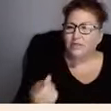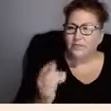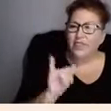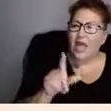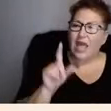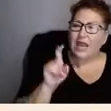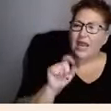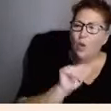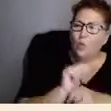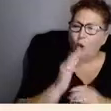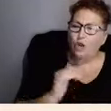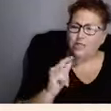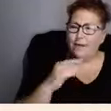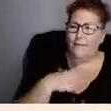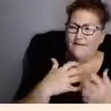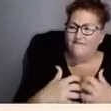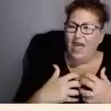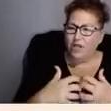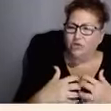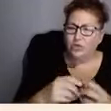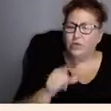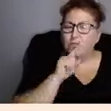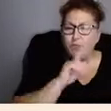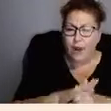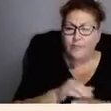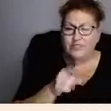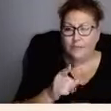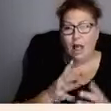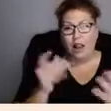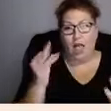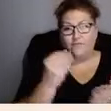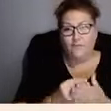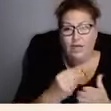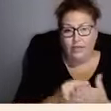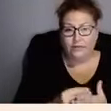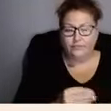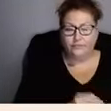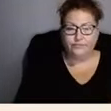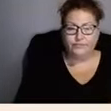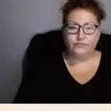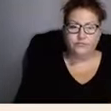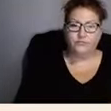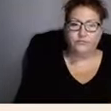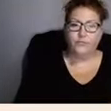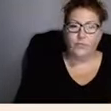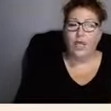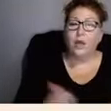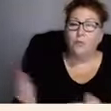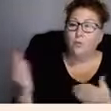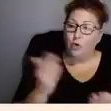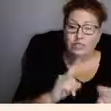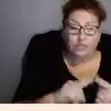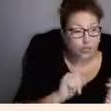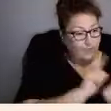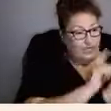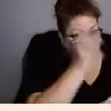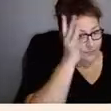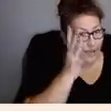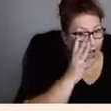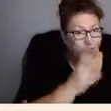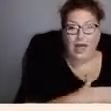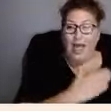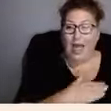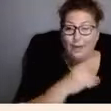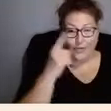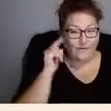her factory, and she promises him lots of money. He brings her to meet his parents. They are so happy for him.